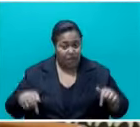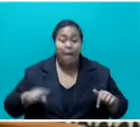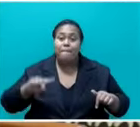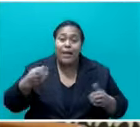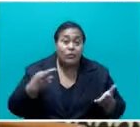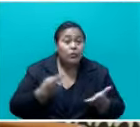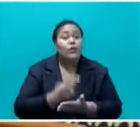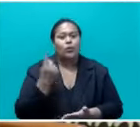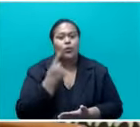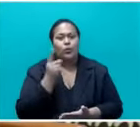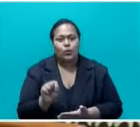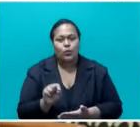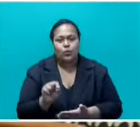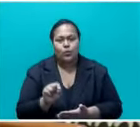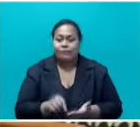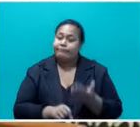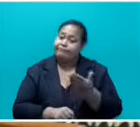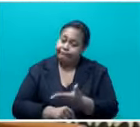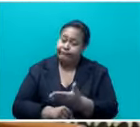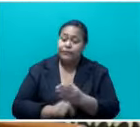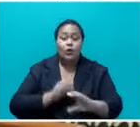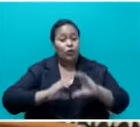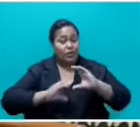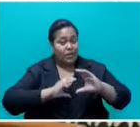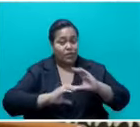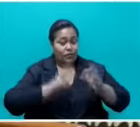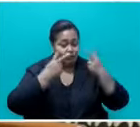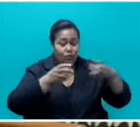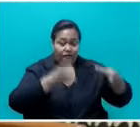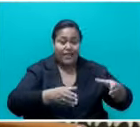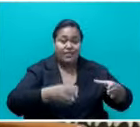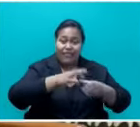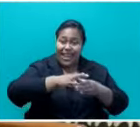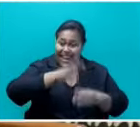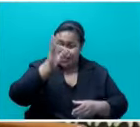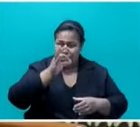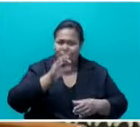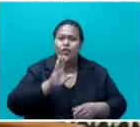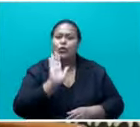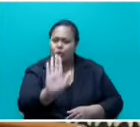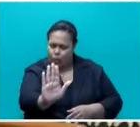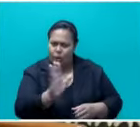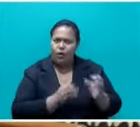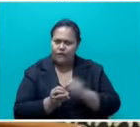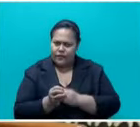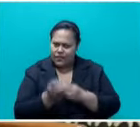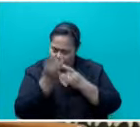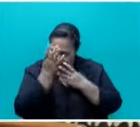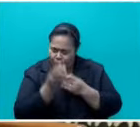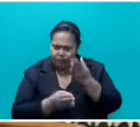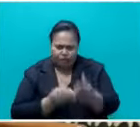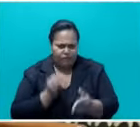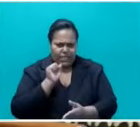when in actual fact, it was the communication from the Supervisor of Elections to your office alerting you of his status as a non-voter,